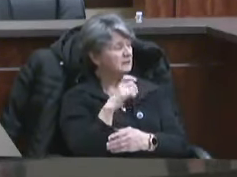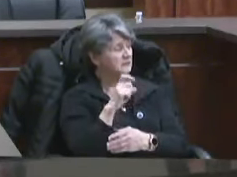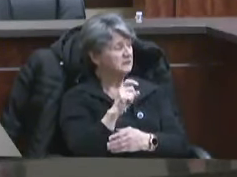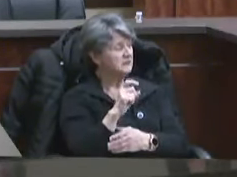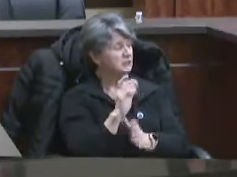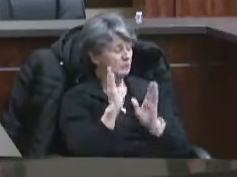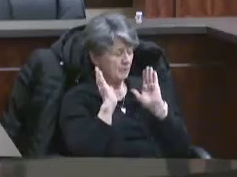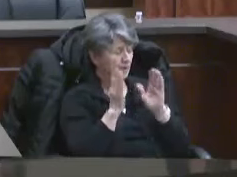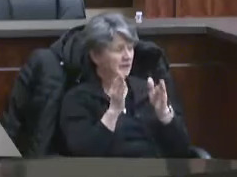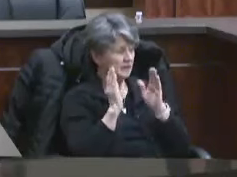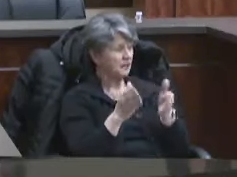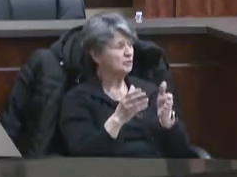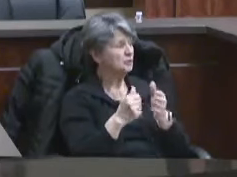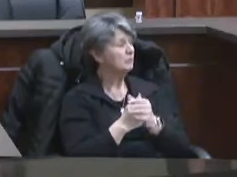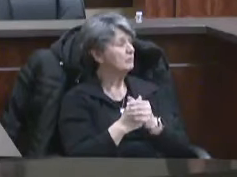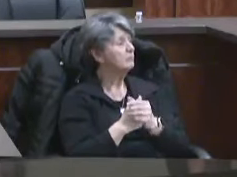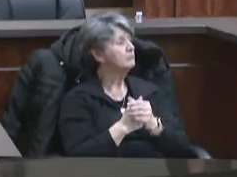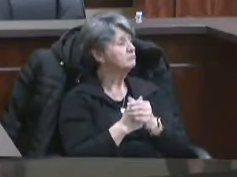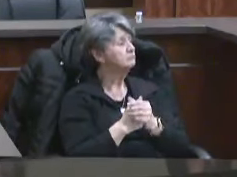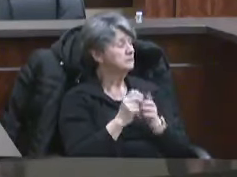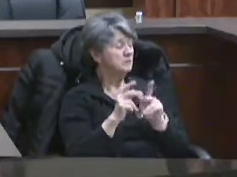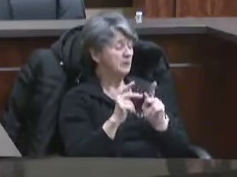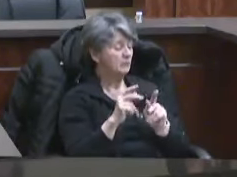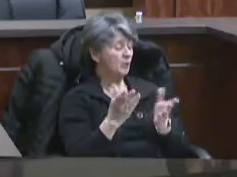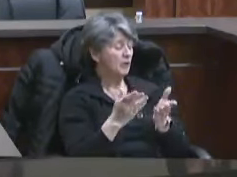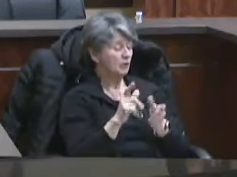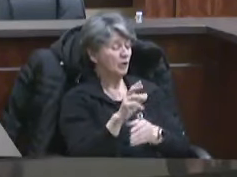better in their recreation areas.